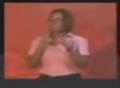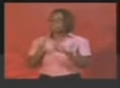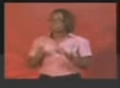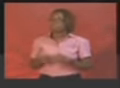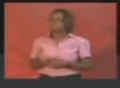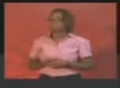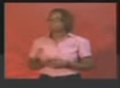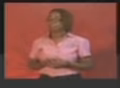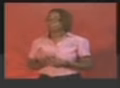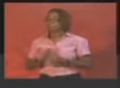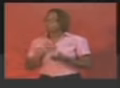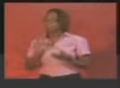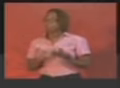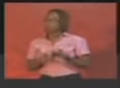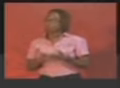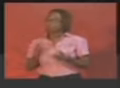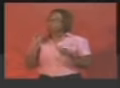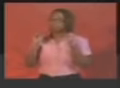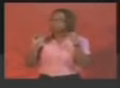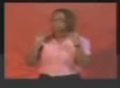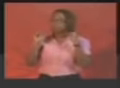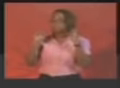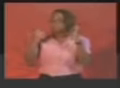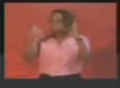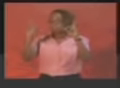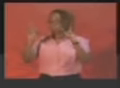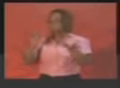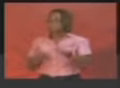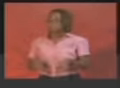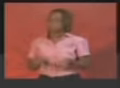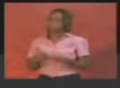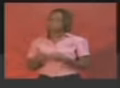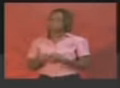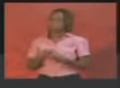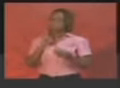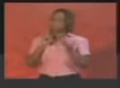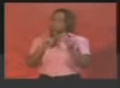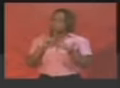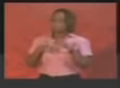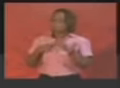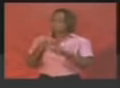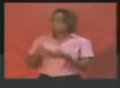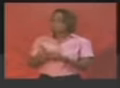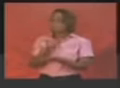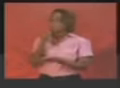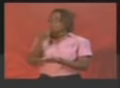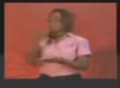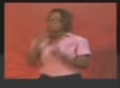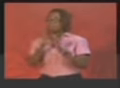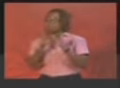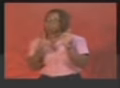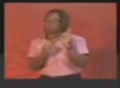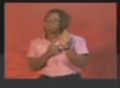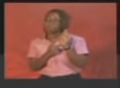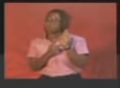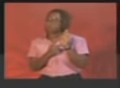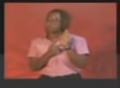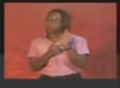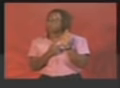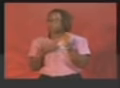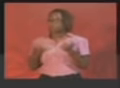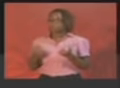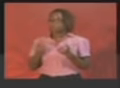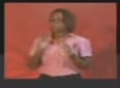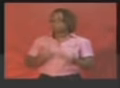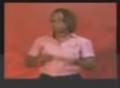of Education in terms of reintroduction of new protocols to try and reduce potential infection as